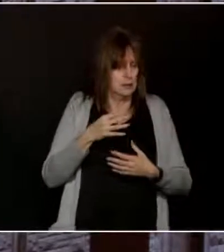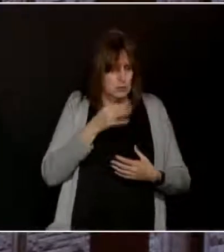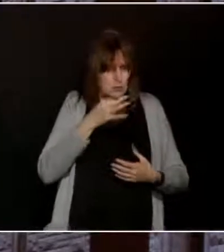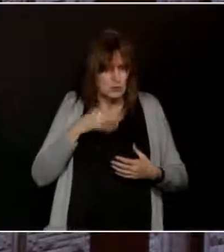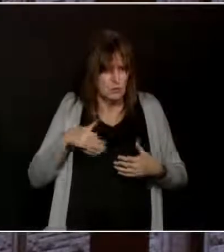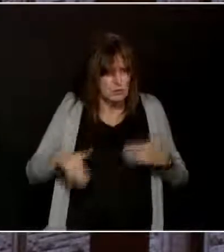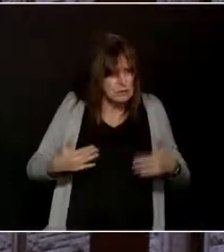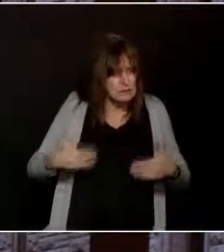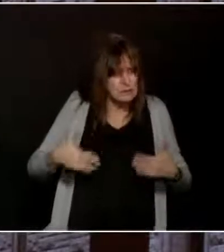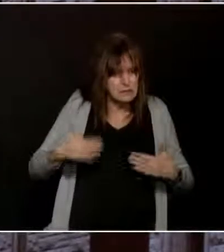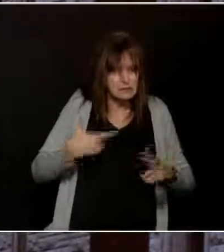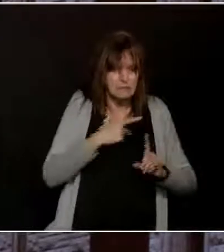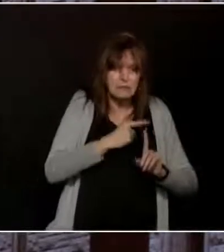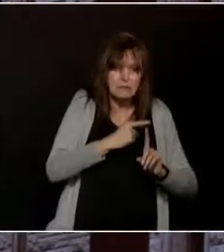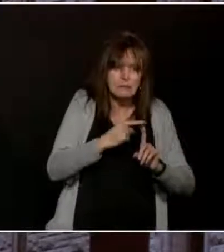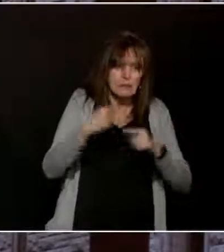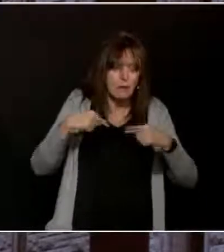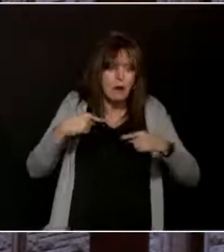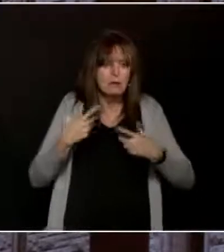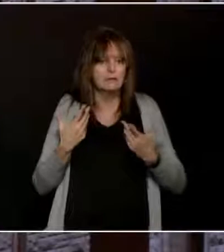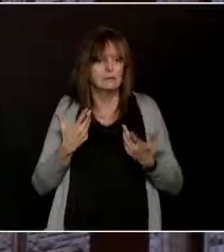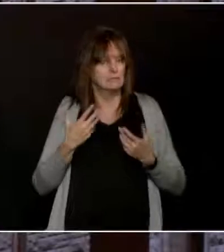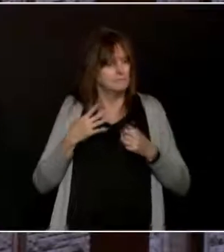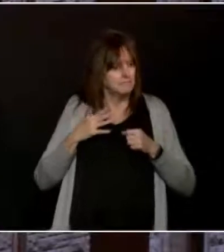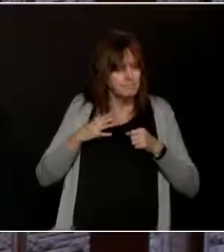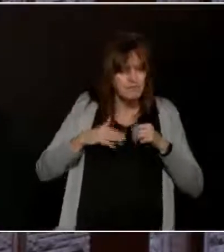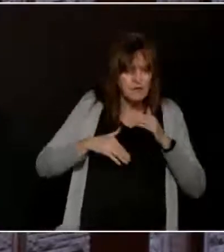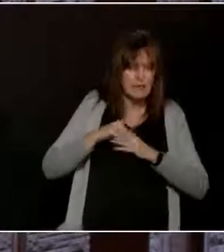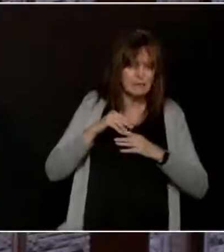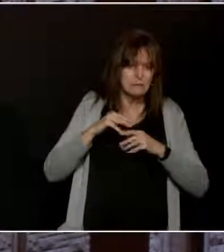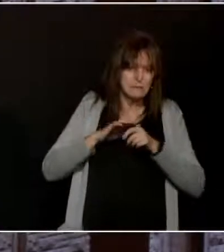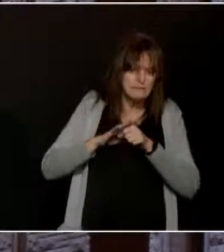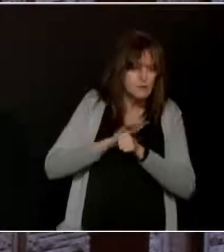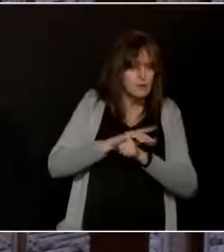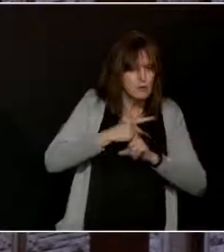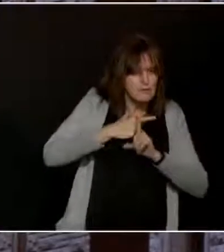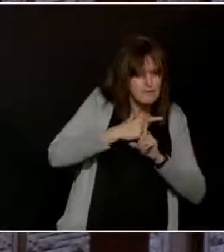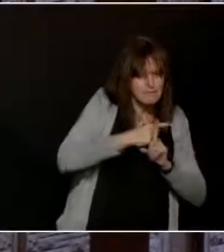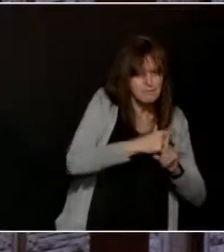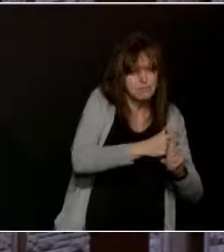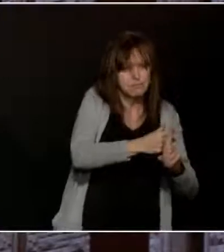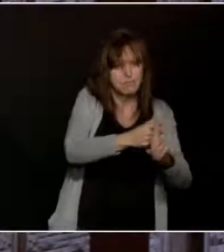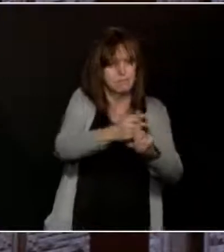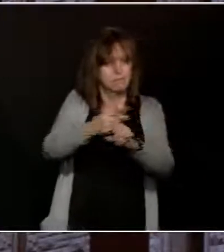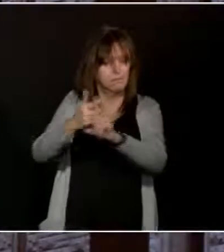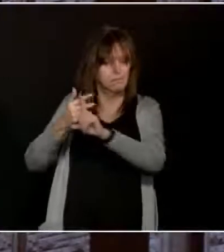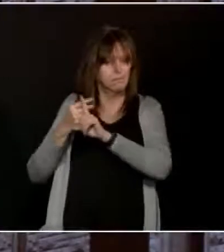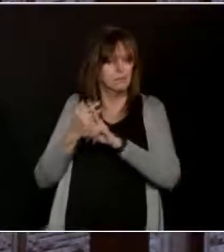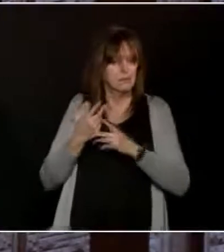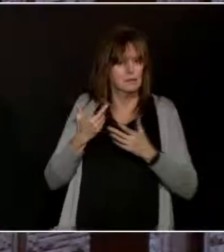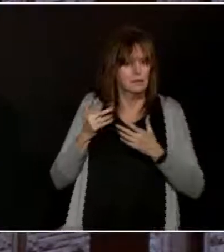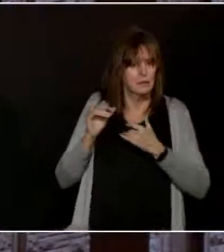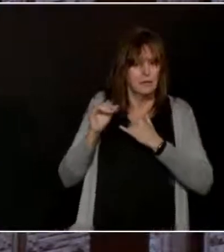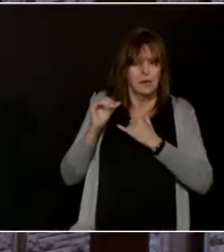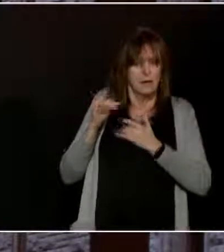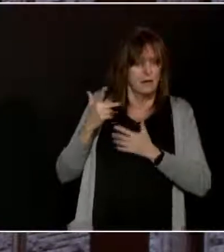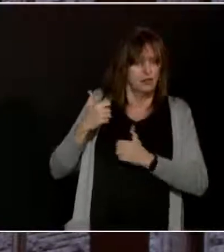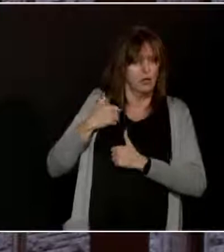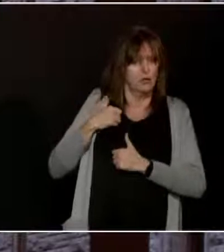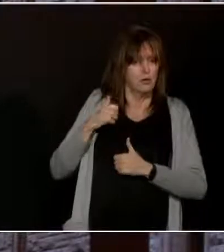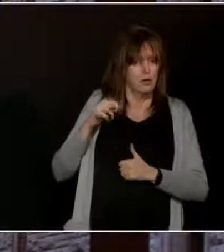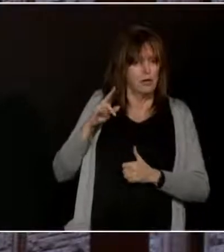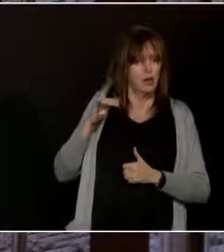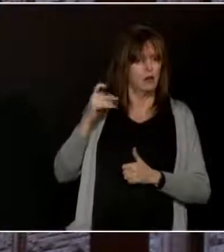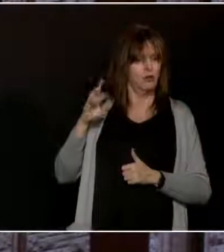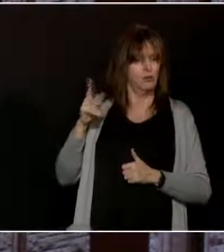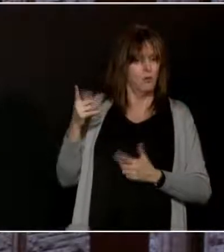sure we have a maximum coverage as possible. And I'm not going to sound like General Hillier, but that's what he wants to have, as much in the arms as quick as possible, and everyone,